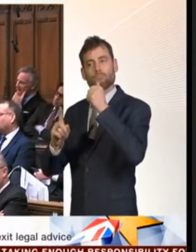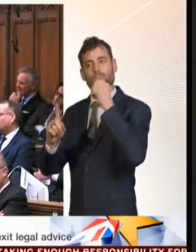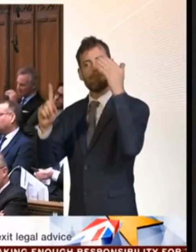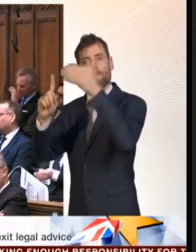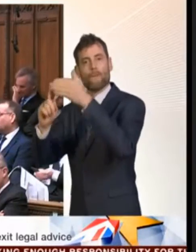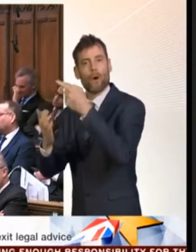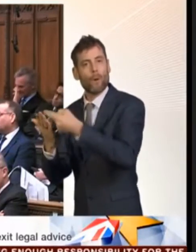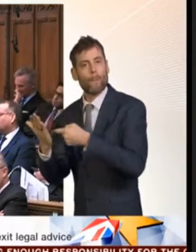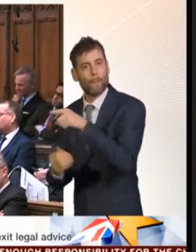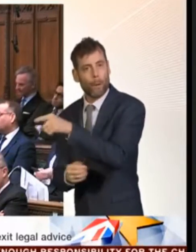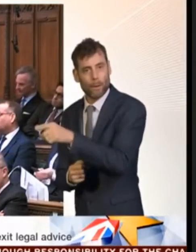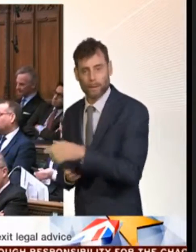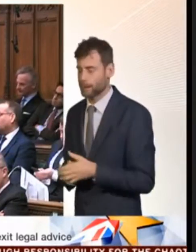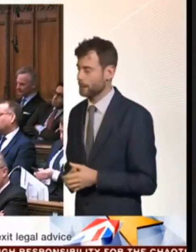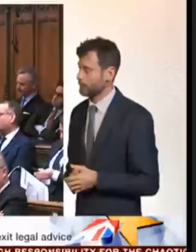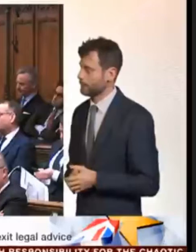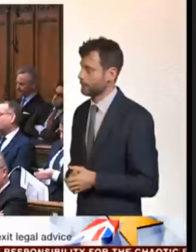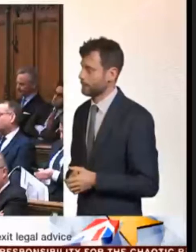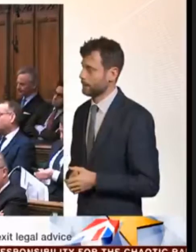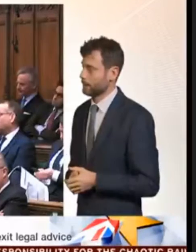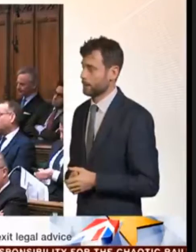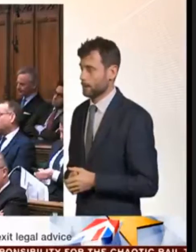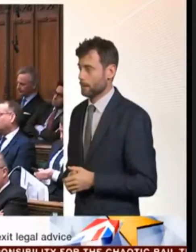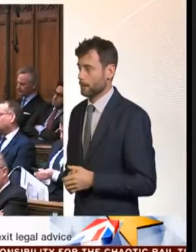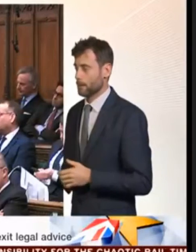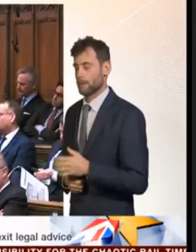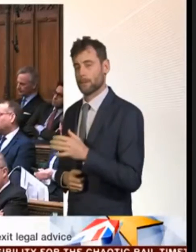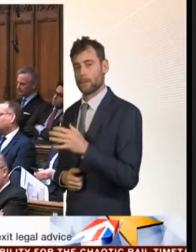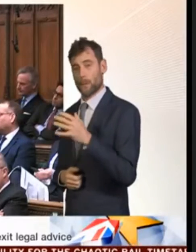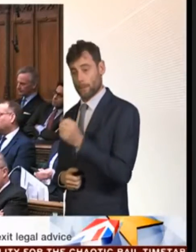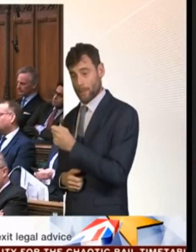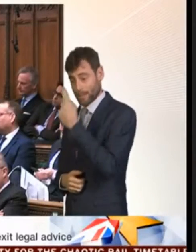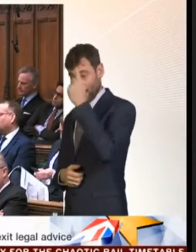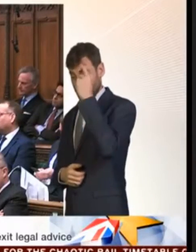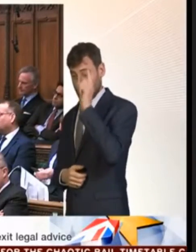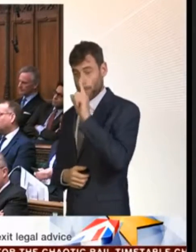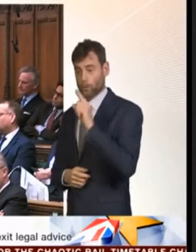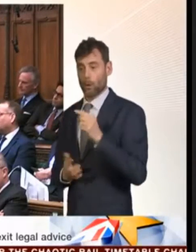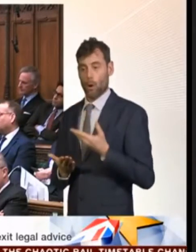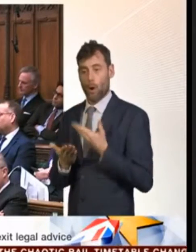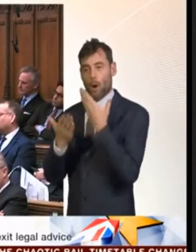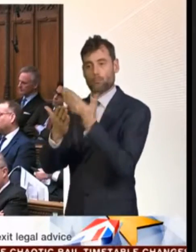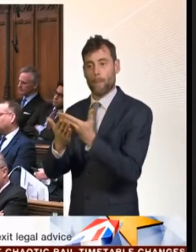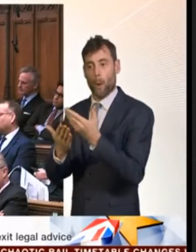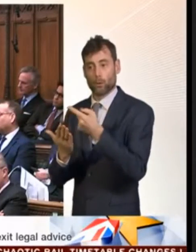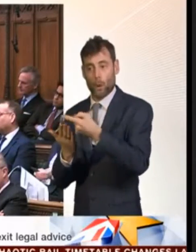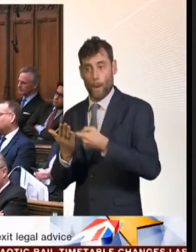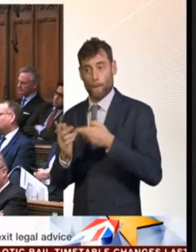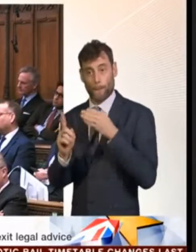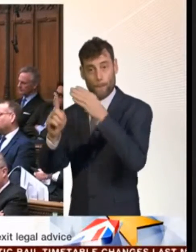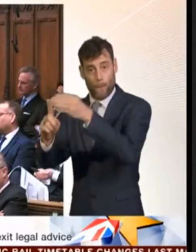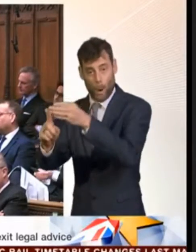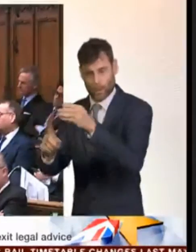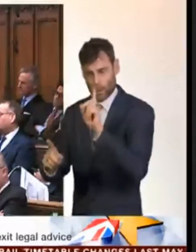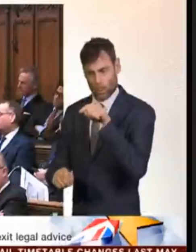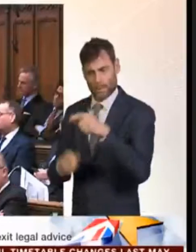opposition must also derive from the legal implications of the proposed policy. For the government, he says in